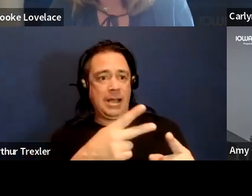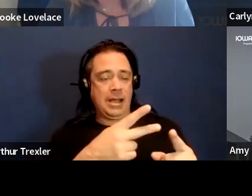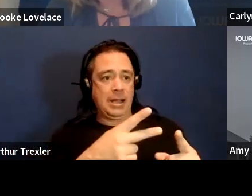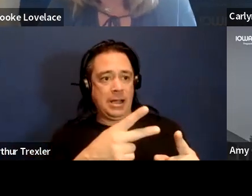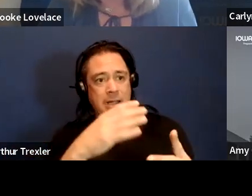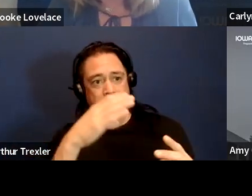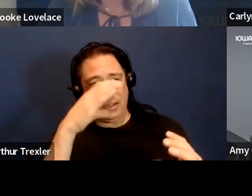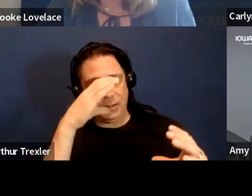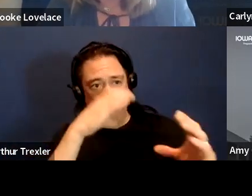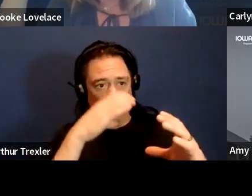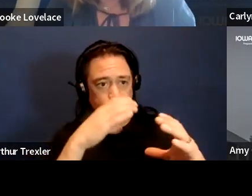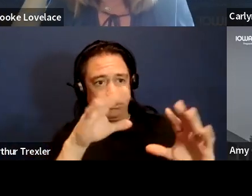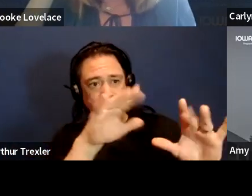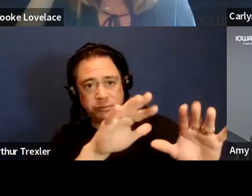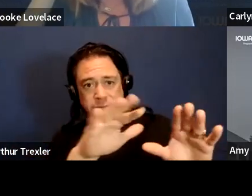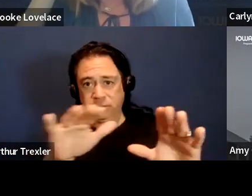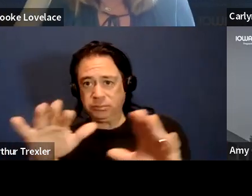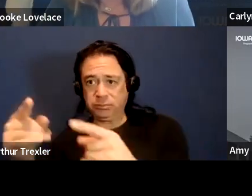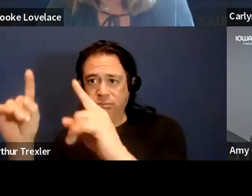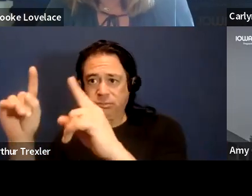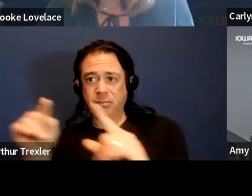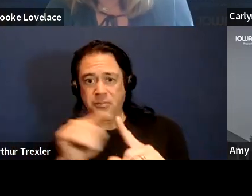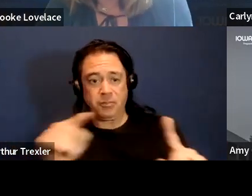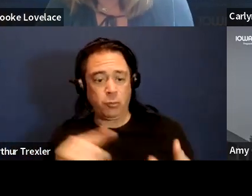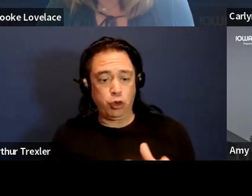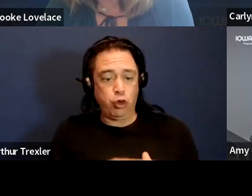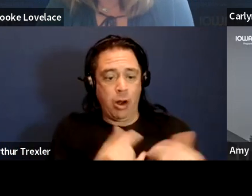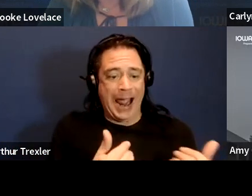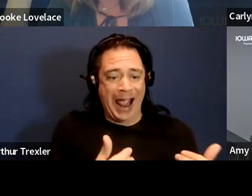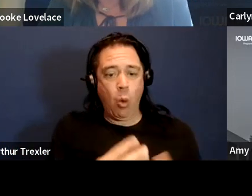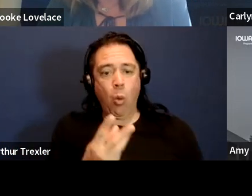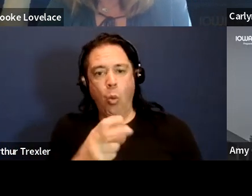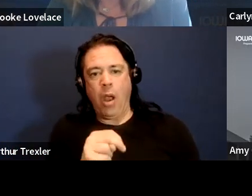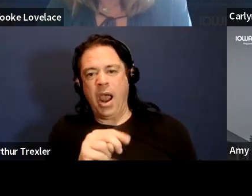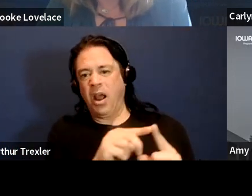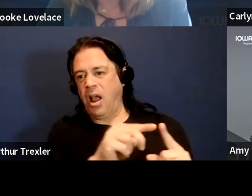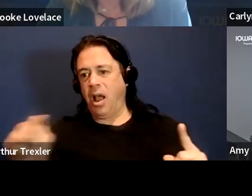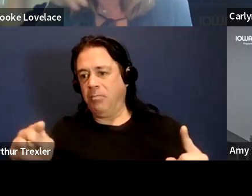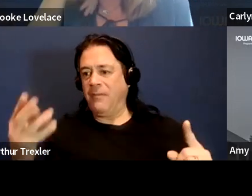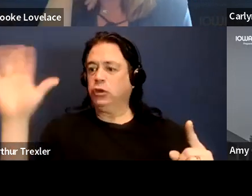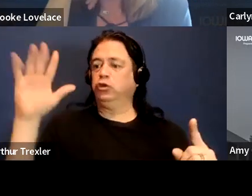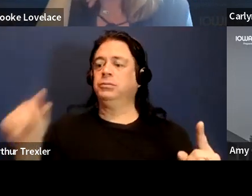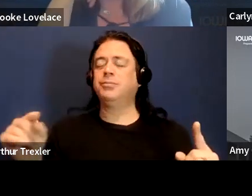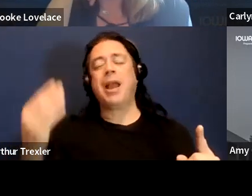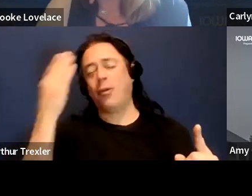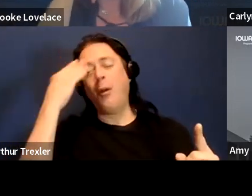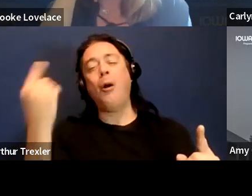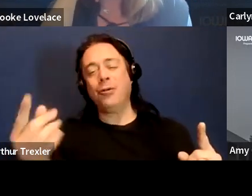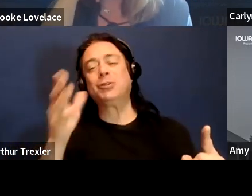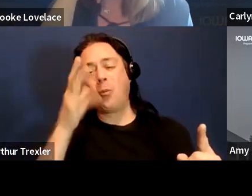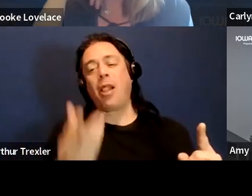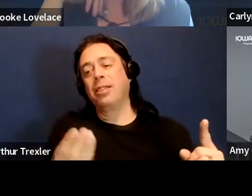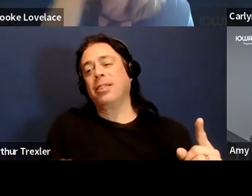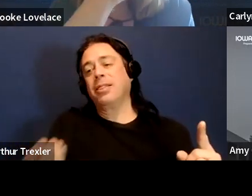that graphic that you like? I mean, what it's starting now, when do you see it ending? I mean, granted, there's always going to be changes that need to happen,